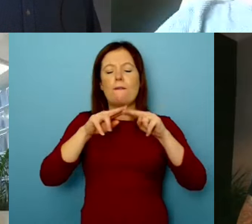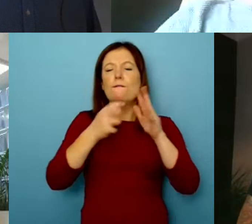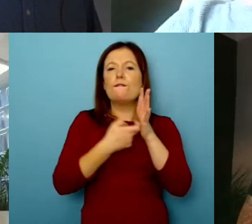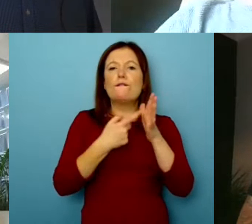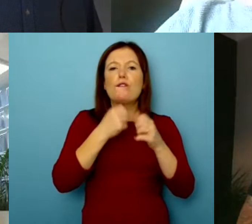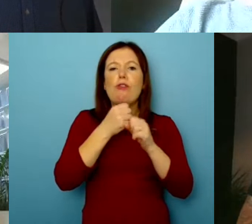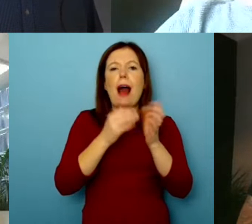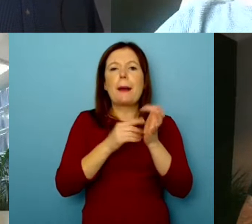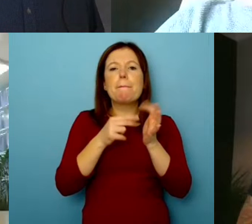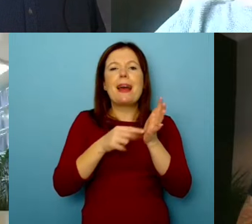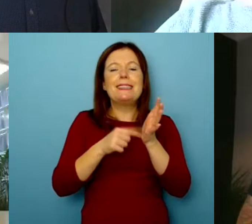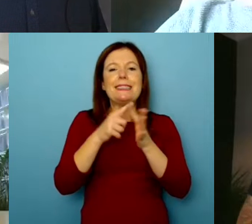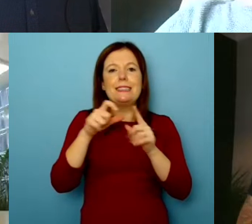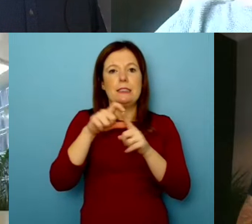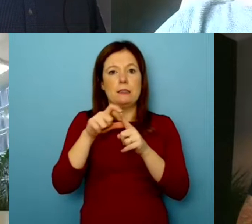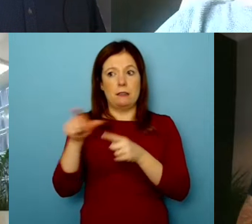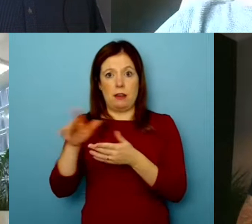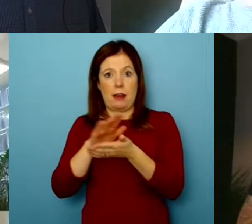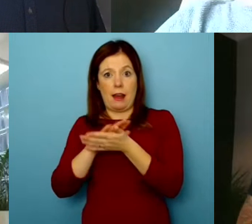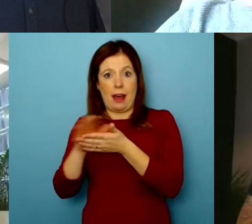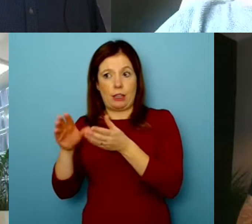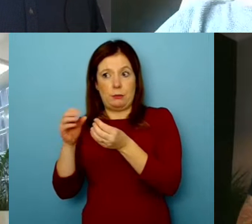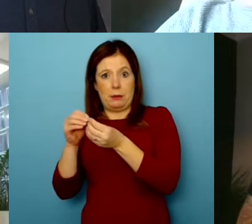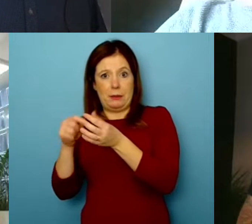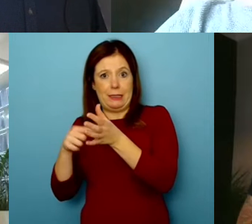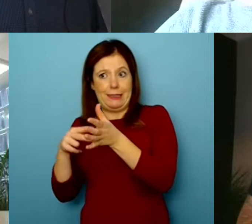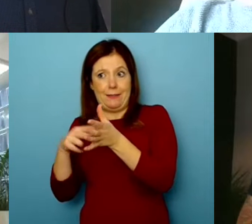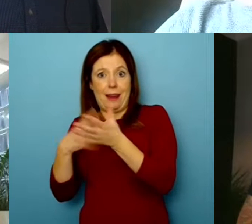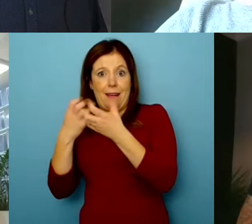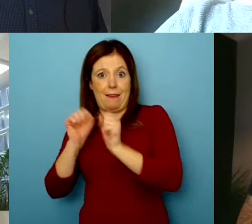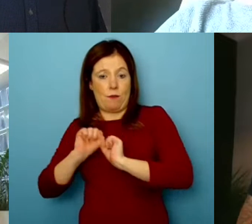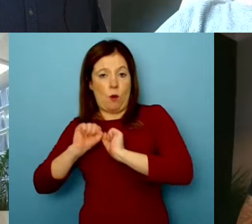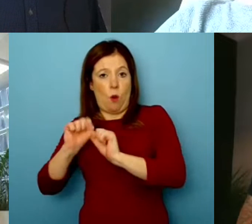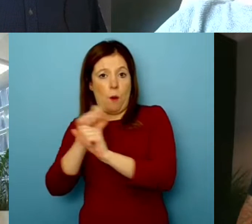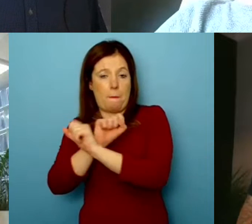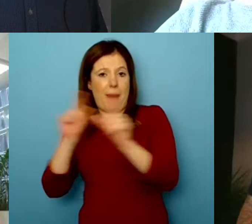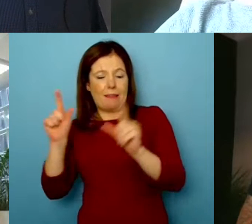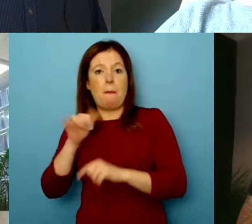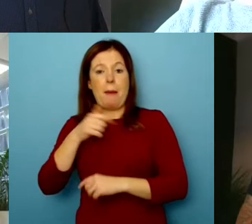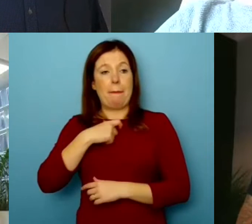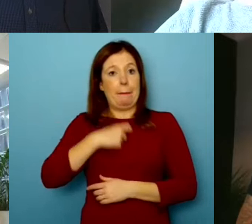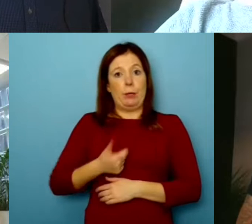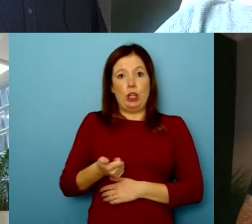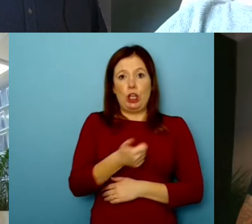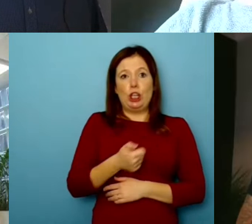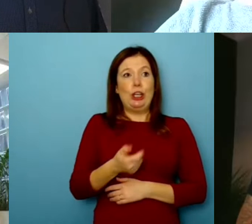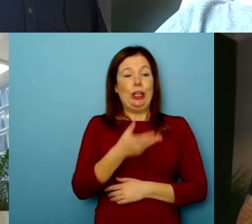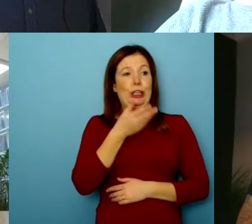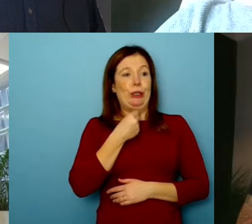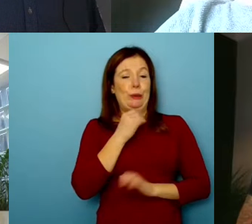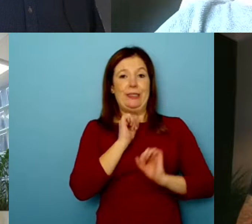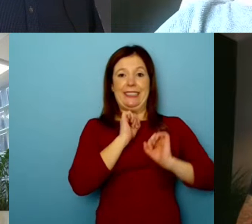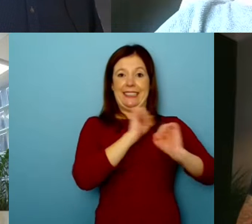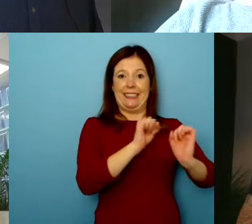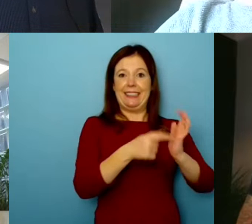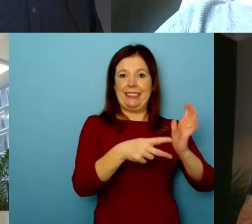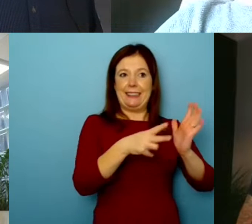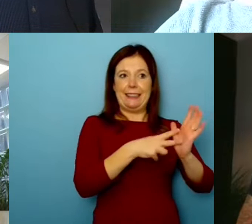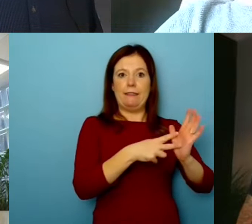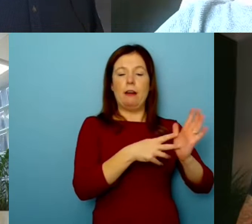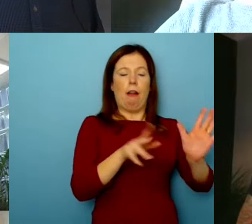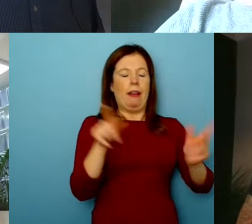if the HBB TV application uses its own magnifier, how will this not confuse users who may be used to the standard methods used by the